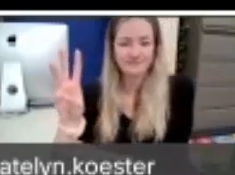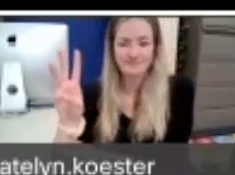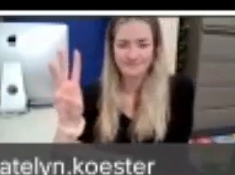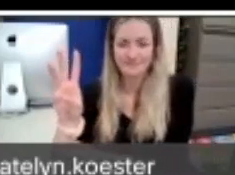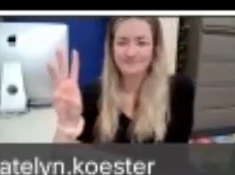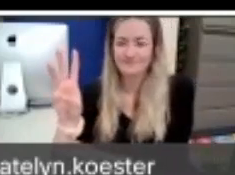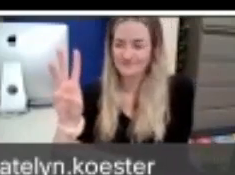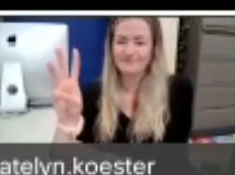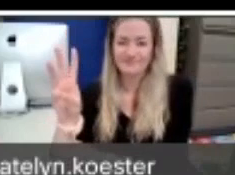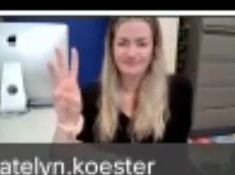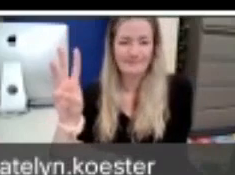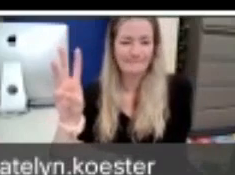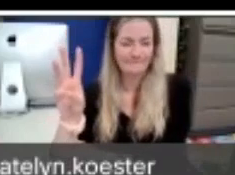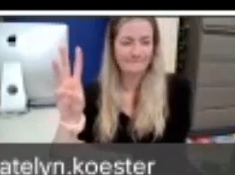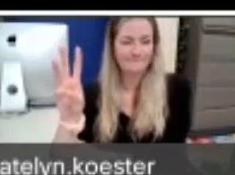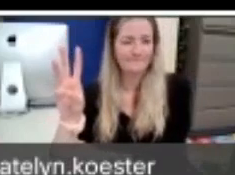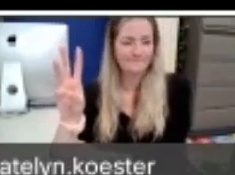thumb and pinky touch, 6,